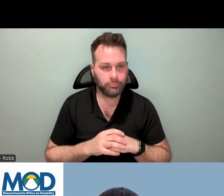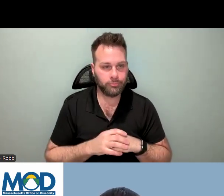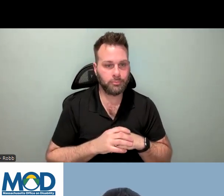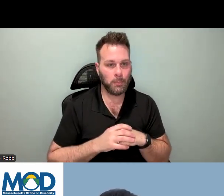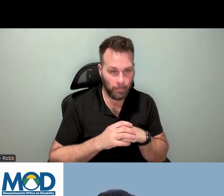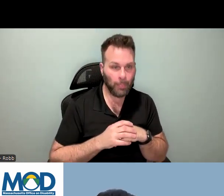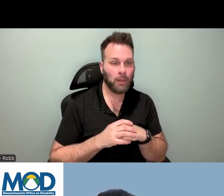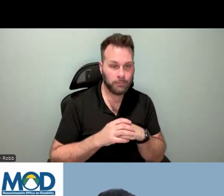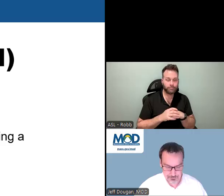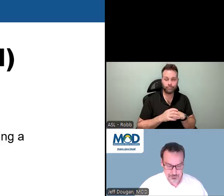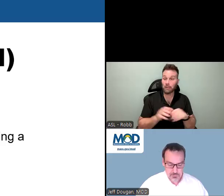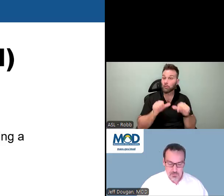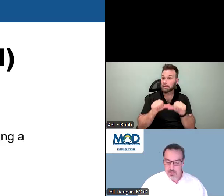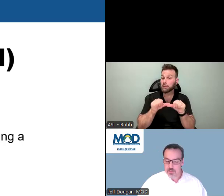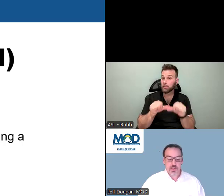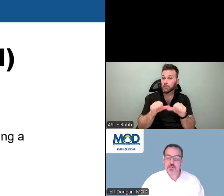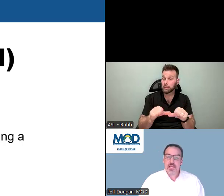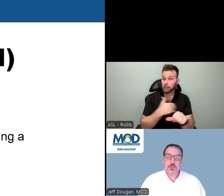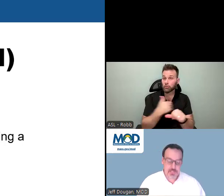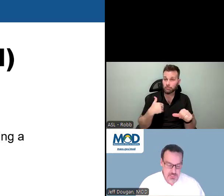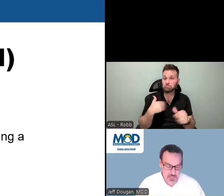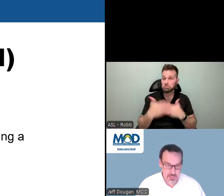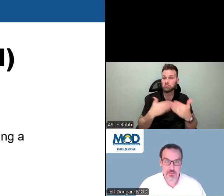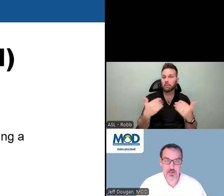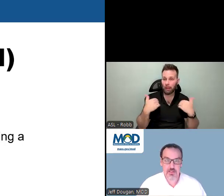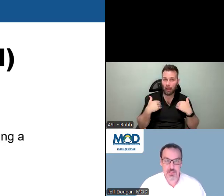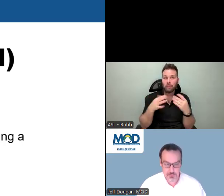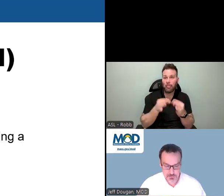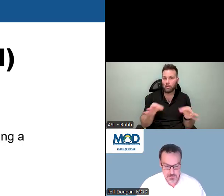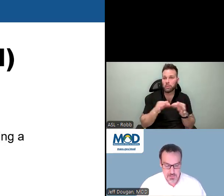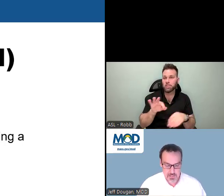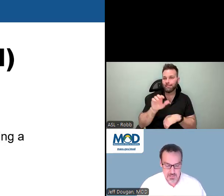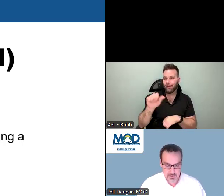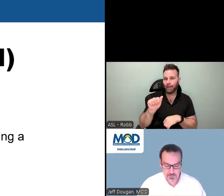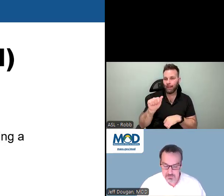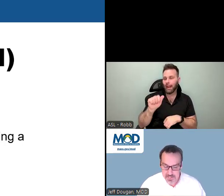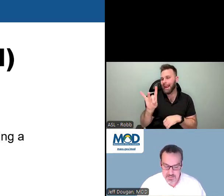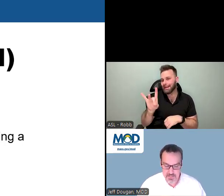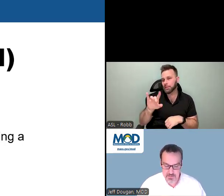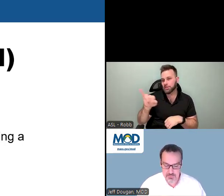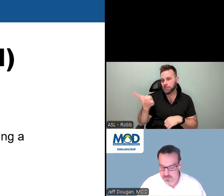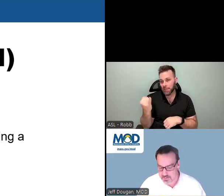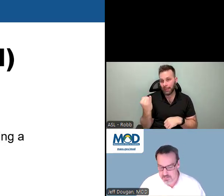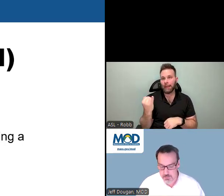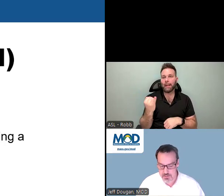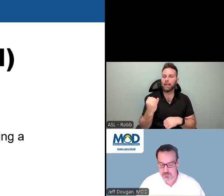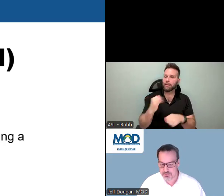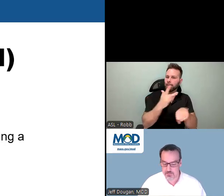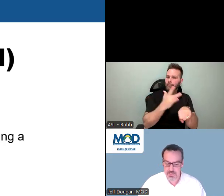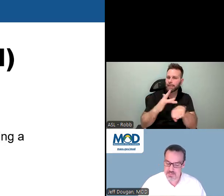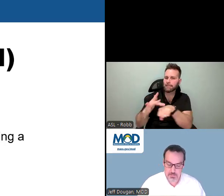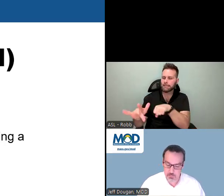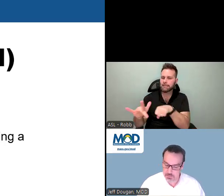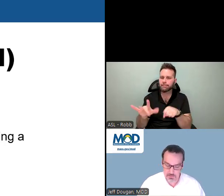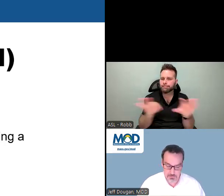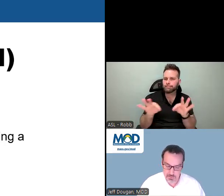And continuing on the membership, there's also language in HA that talks about filling vacancies, and vacancies in commissions are filled